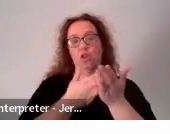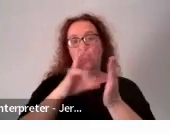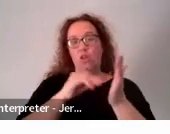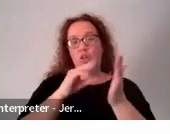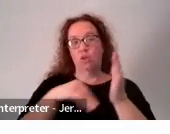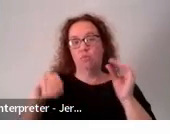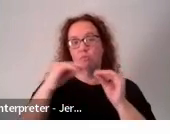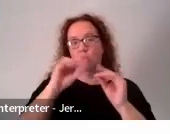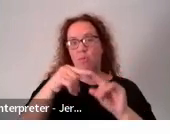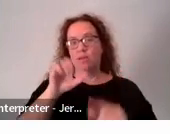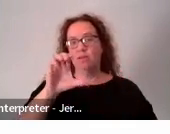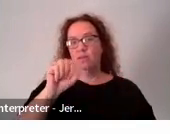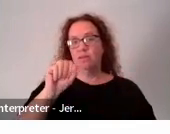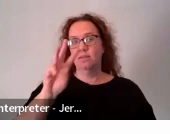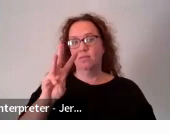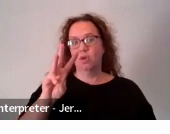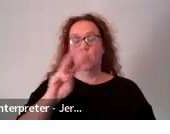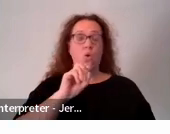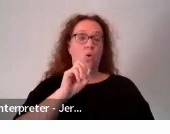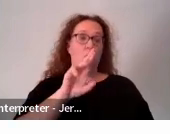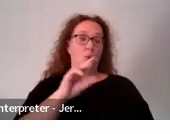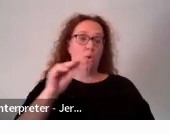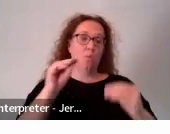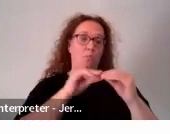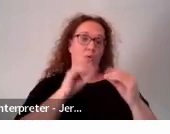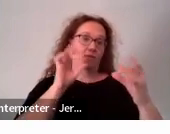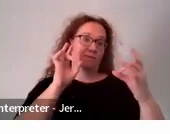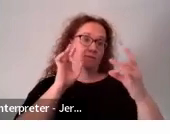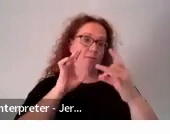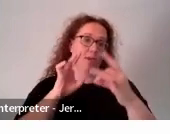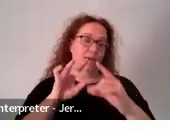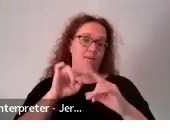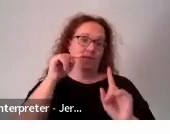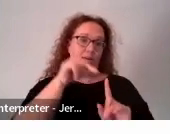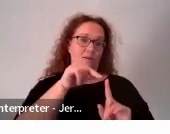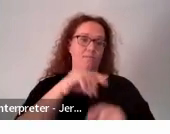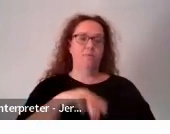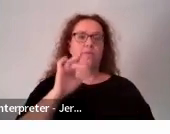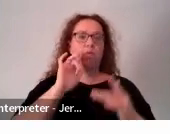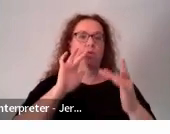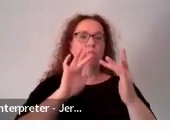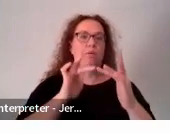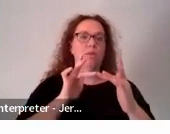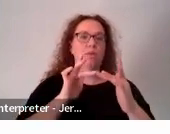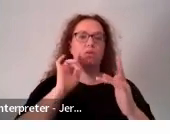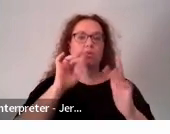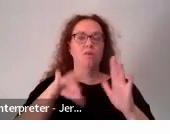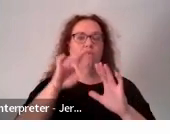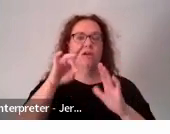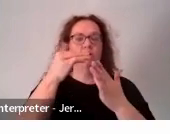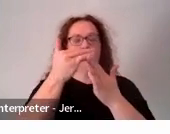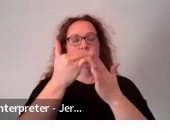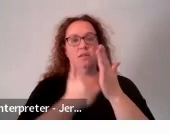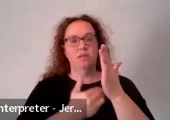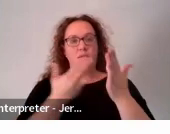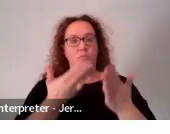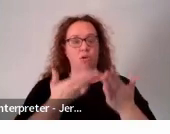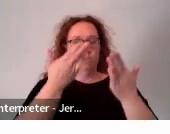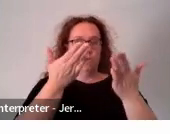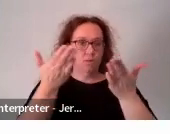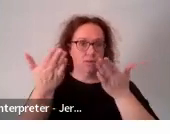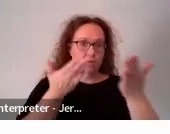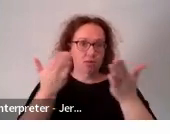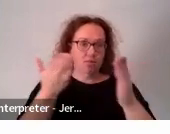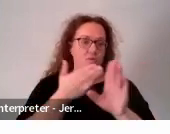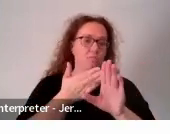perhaps especially to provide us with some additional feedback. So on that website, you can find list of proposed services, previous